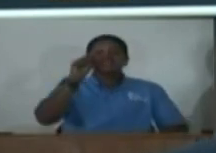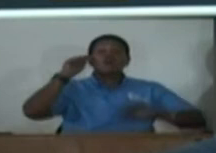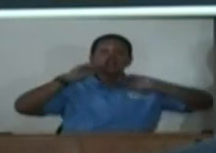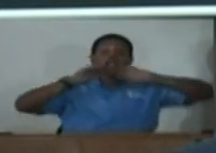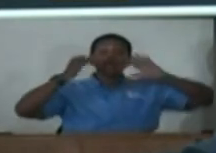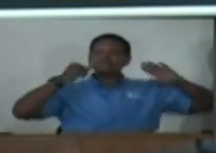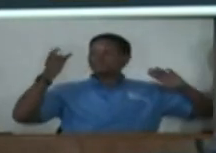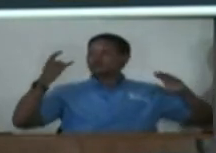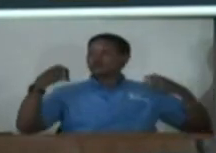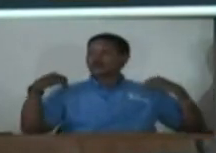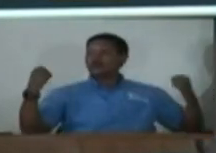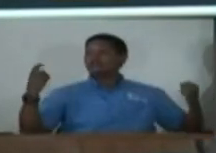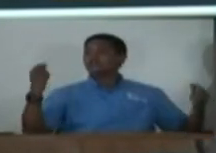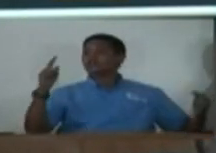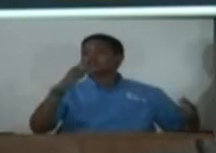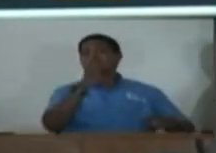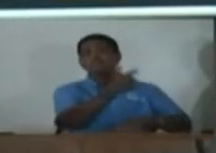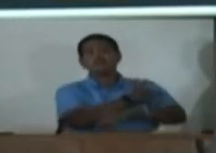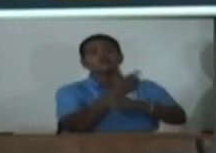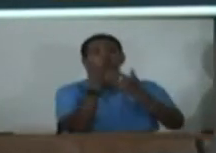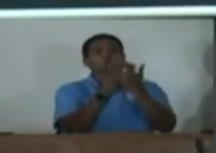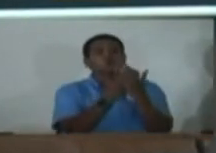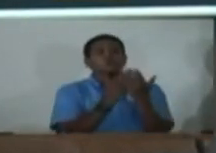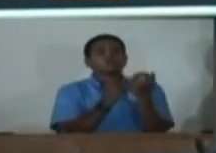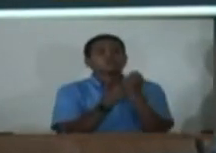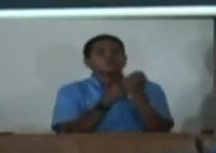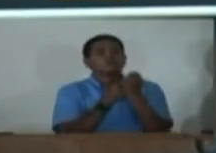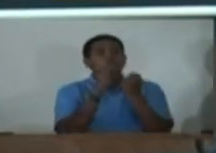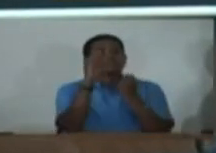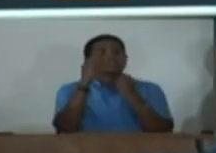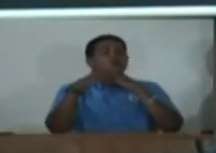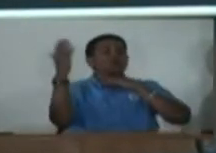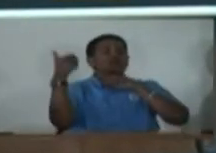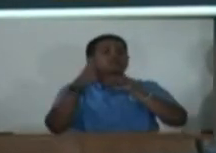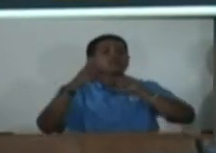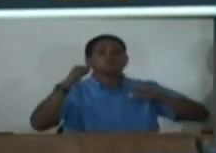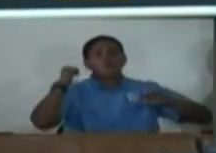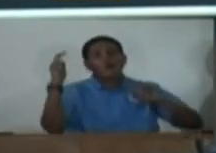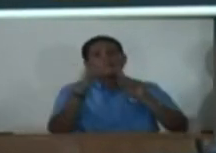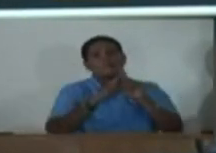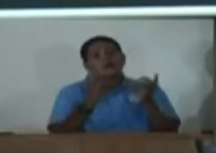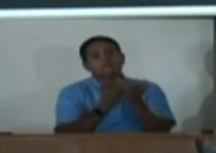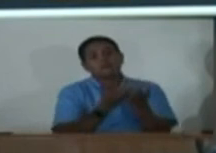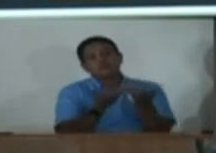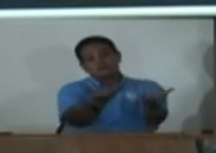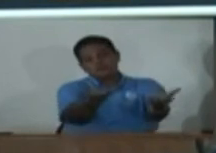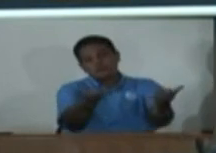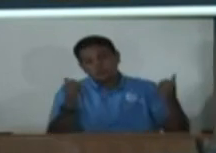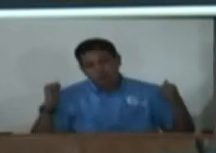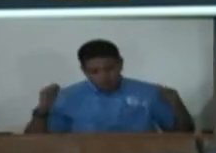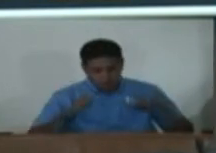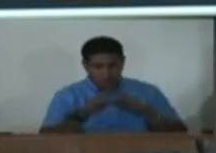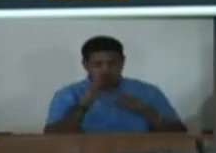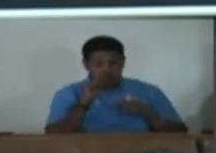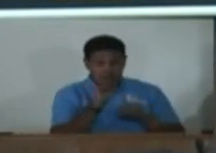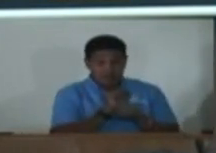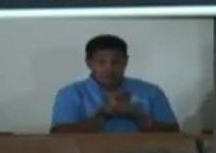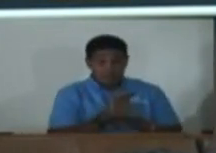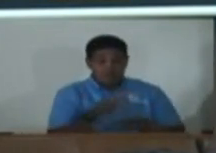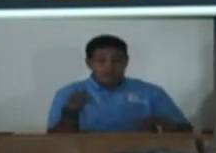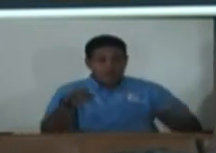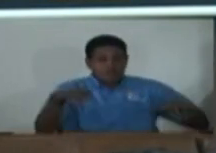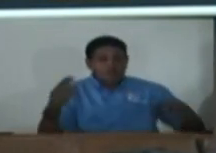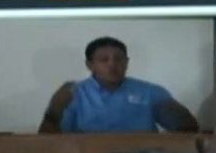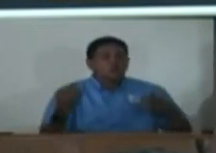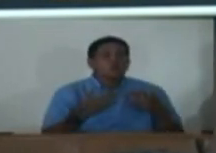their vaccine, they're in good shape, the 60 and over order would not apply to them. Right, but employers have been using it,